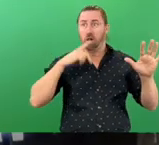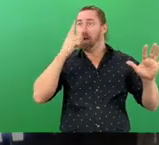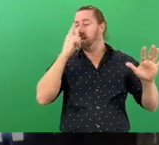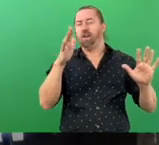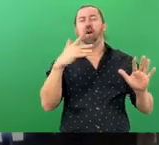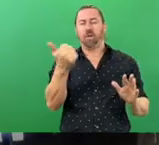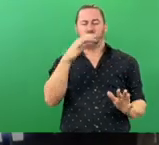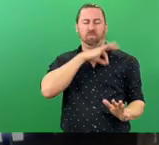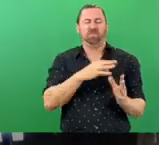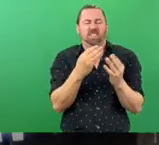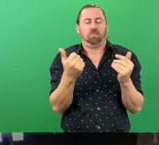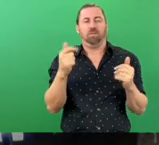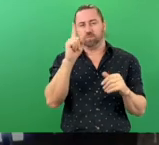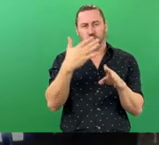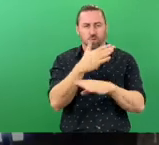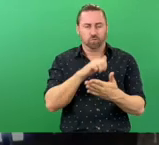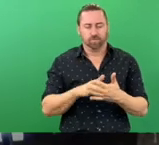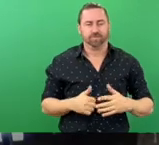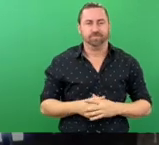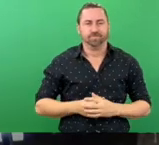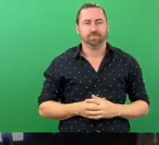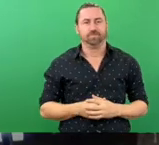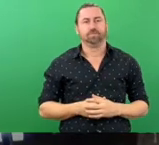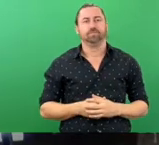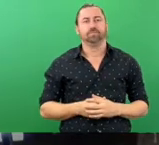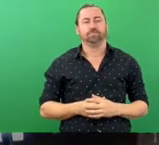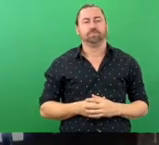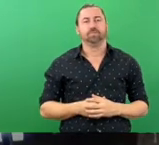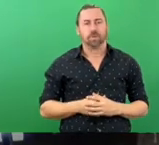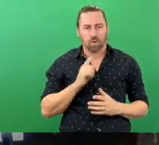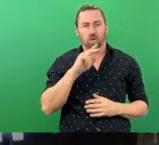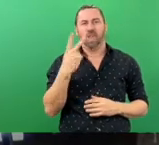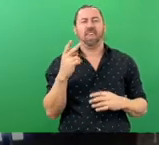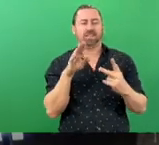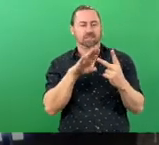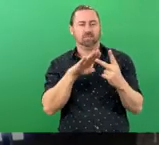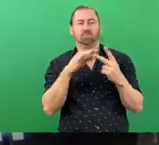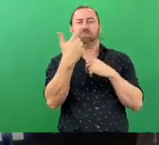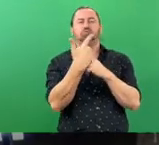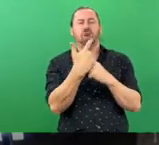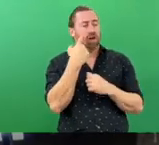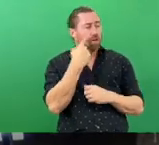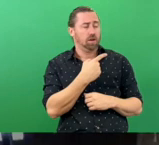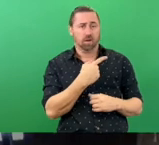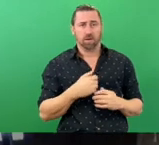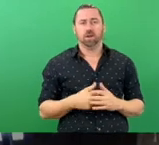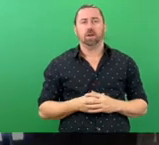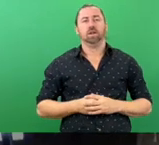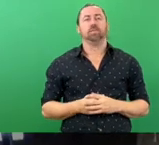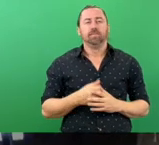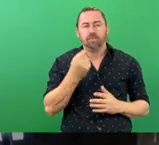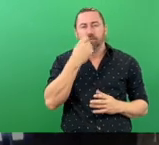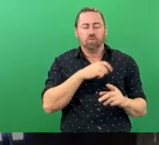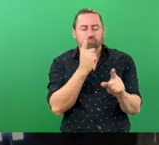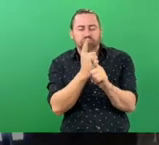this workshop today, I promise. Okay, so we're going to switch over here to the second camera, and I want to show you a couple of